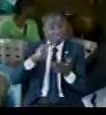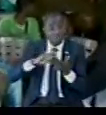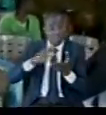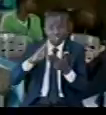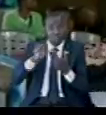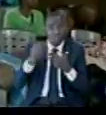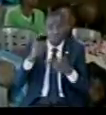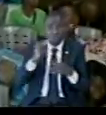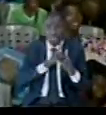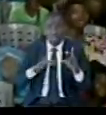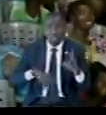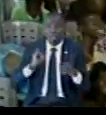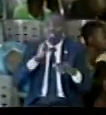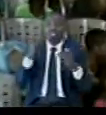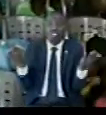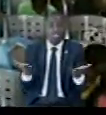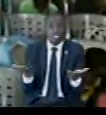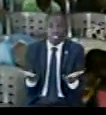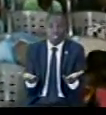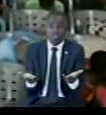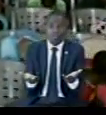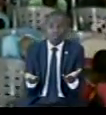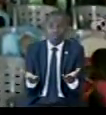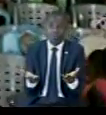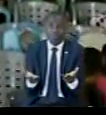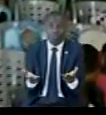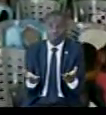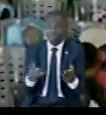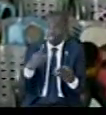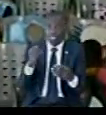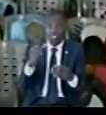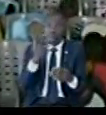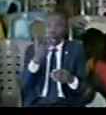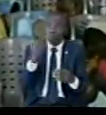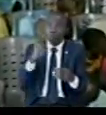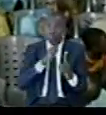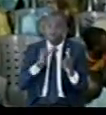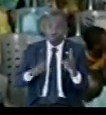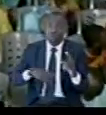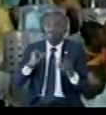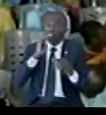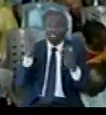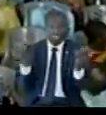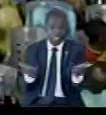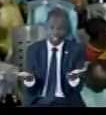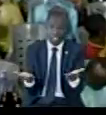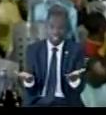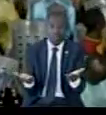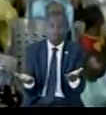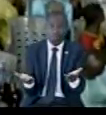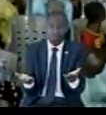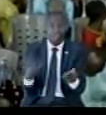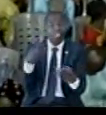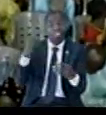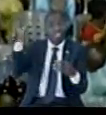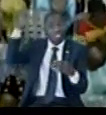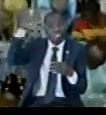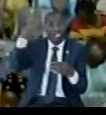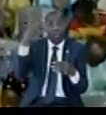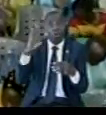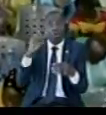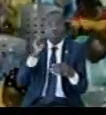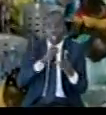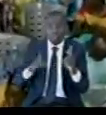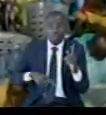Lord is available. The favor of the Lord is available. The grace of the